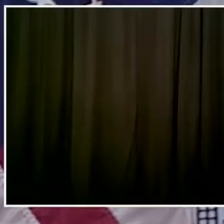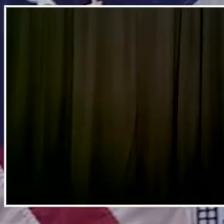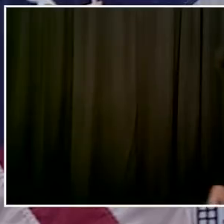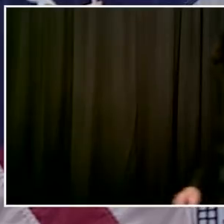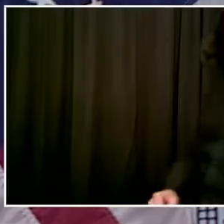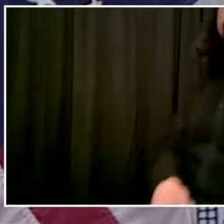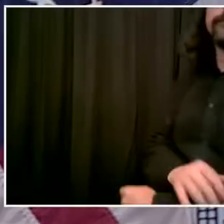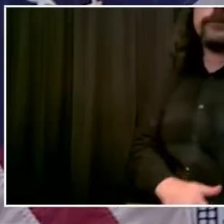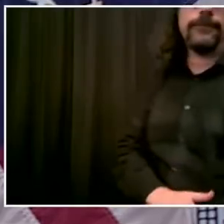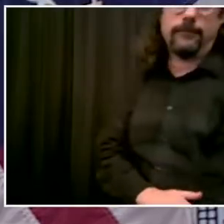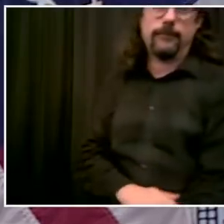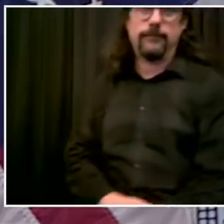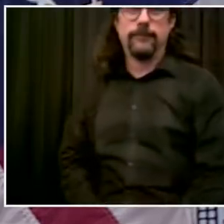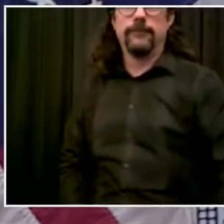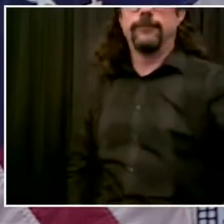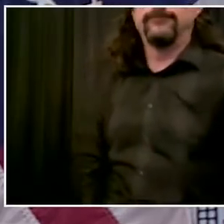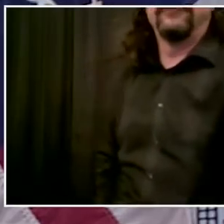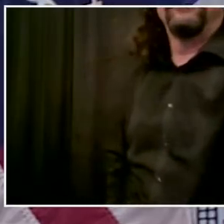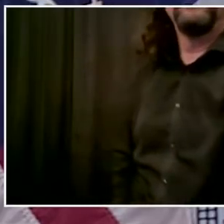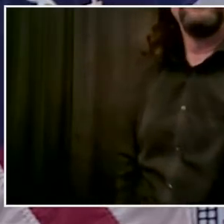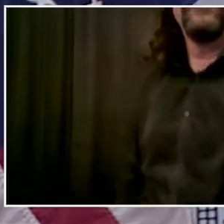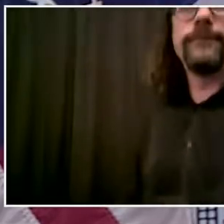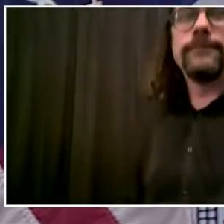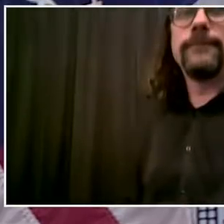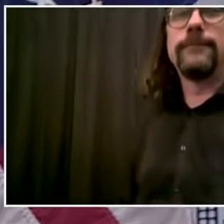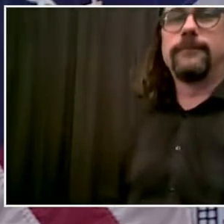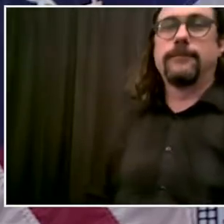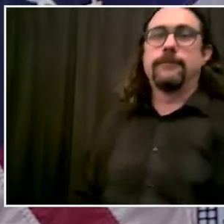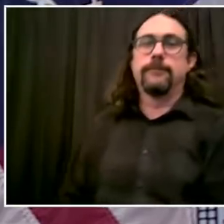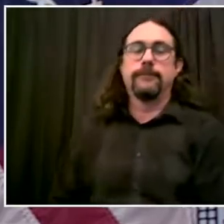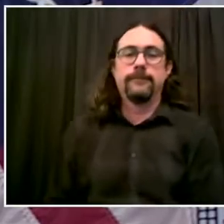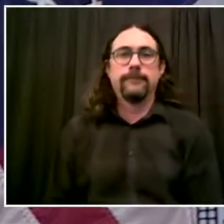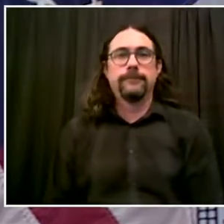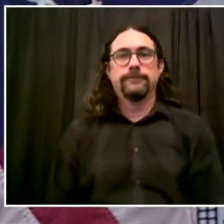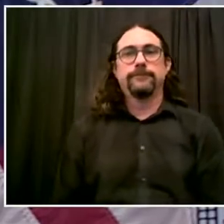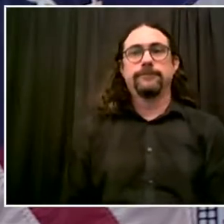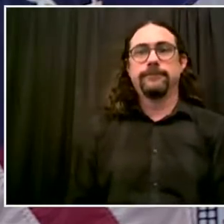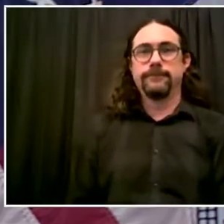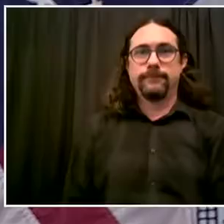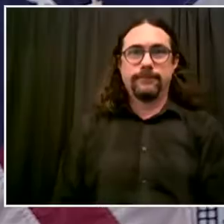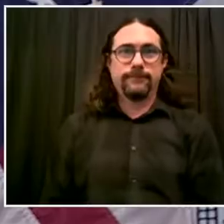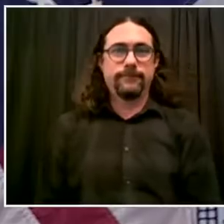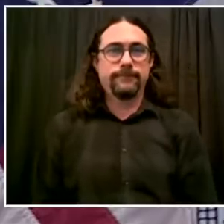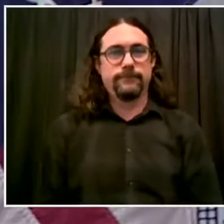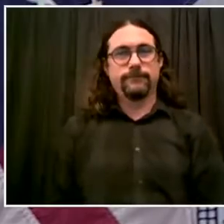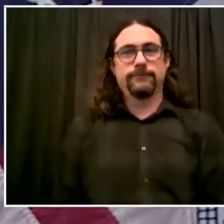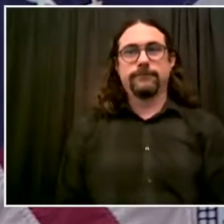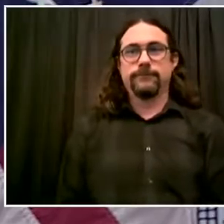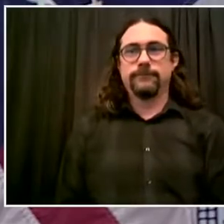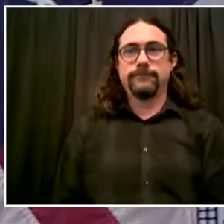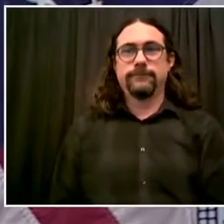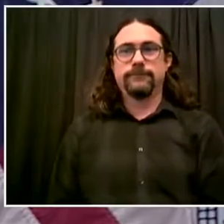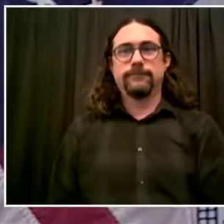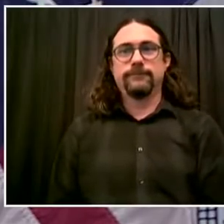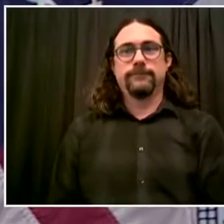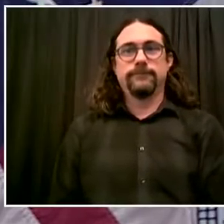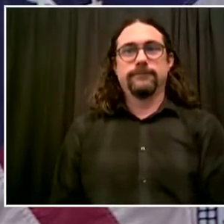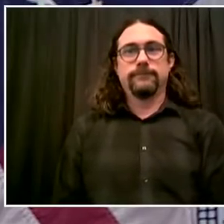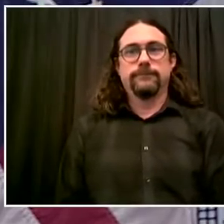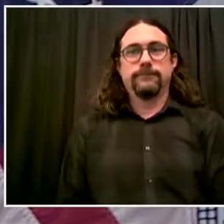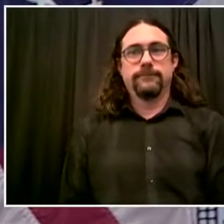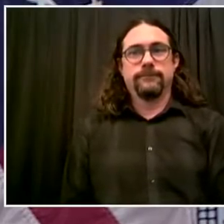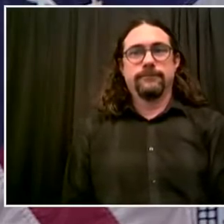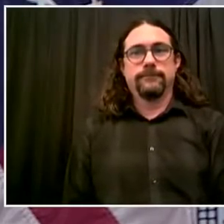a disfrutar estos meses cálidos de manera segura. With that,